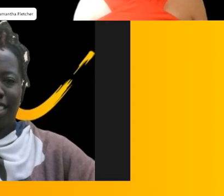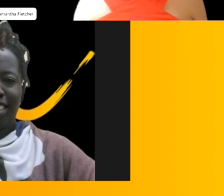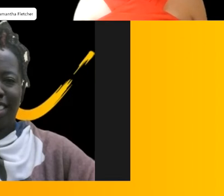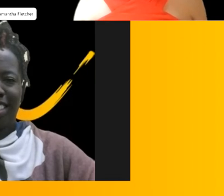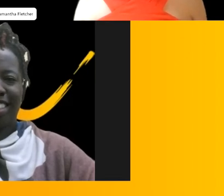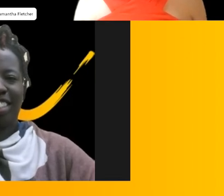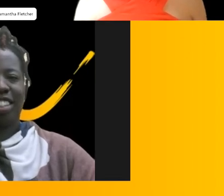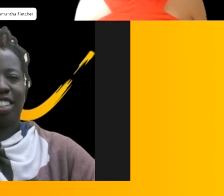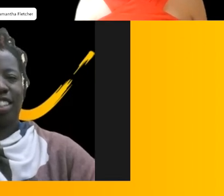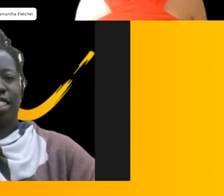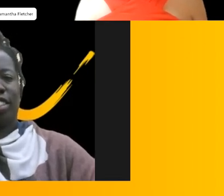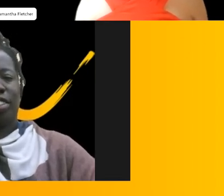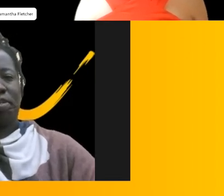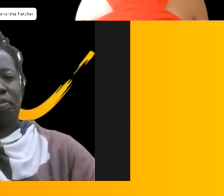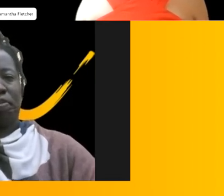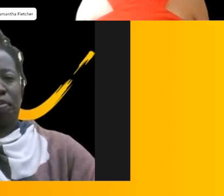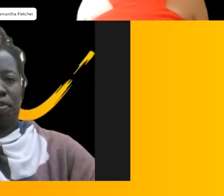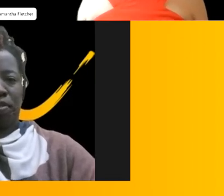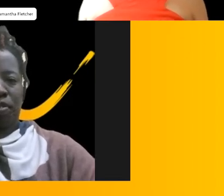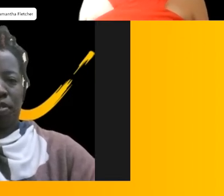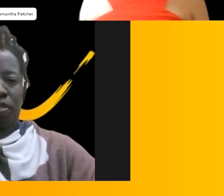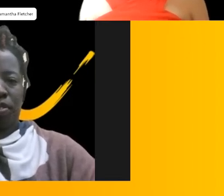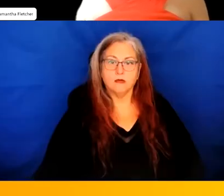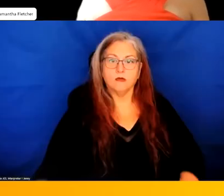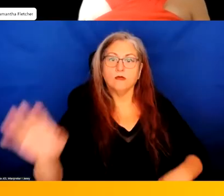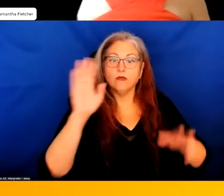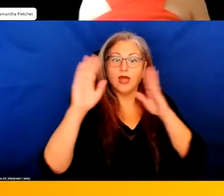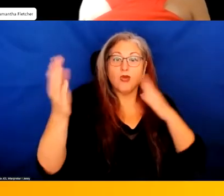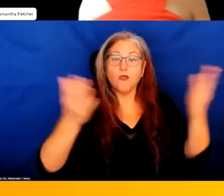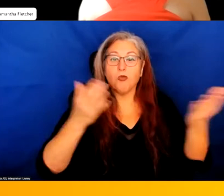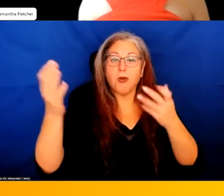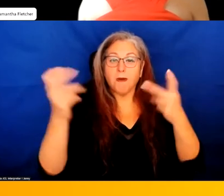Hello, everybody. Welcome back. Welcome back.